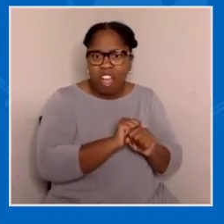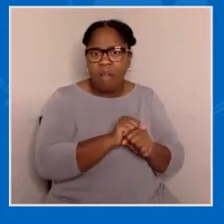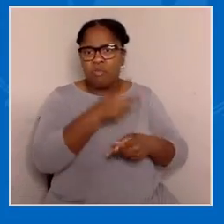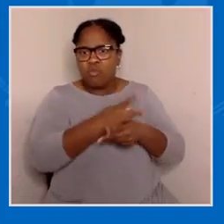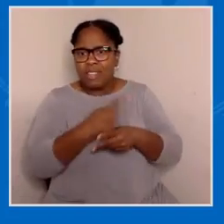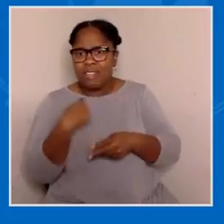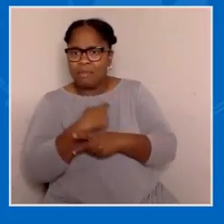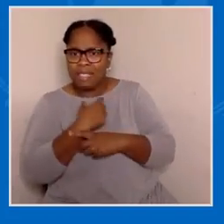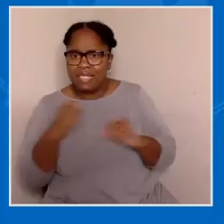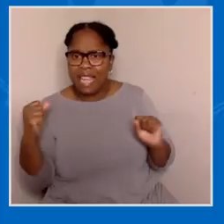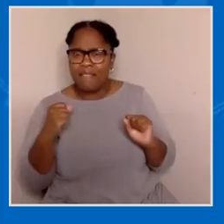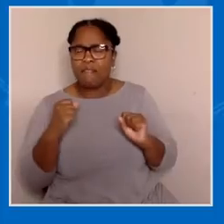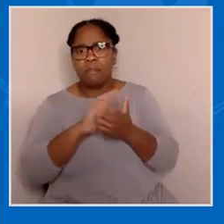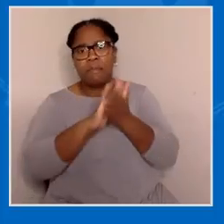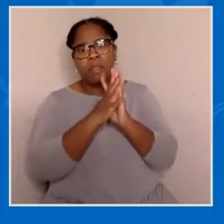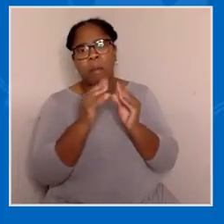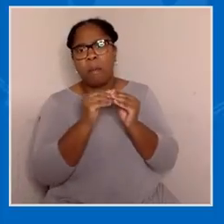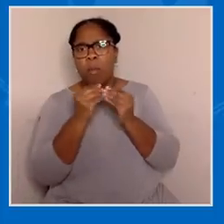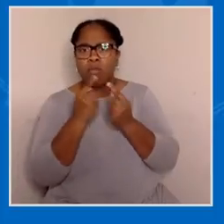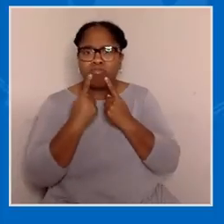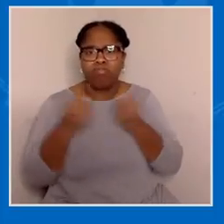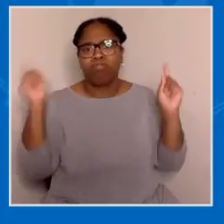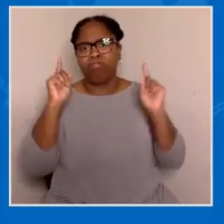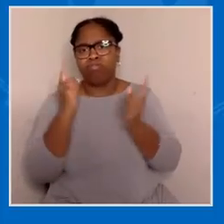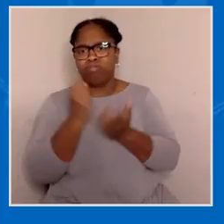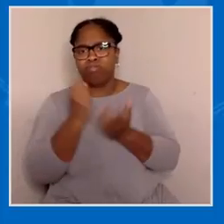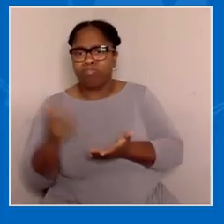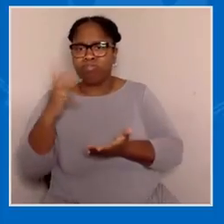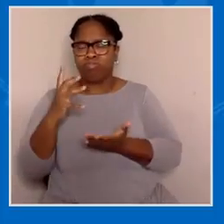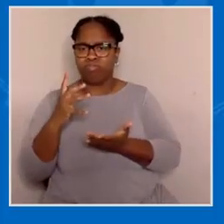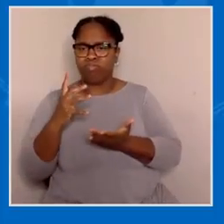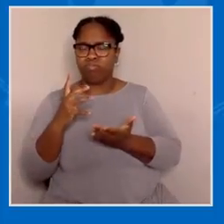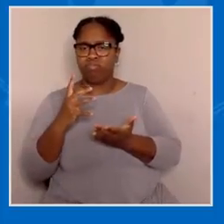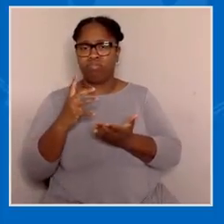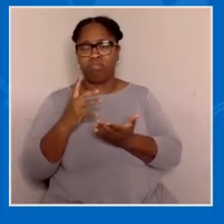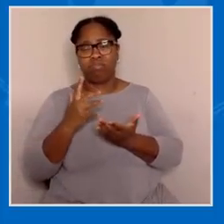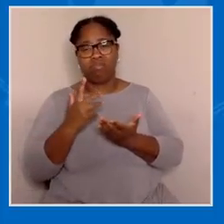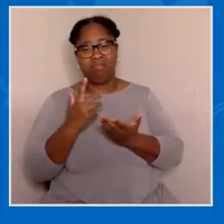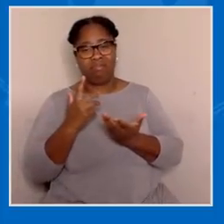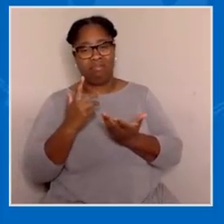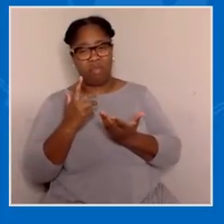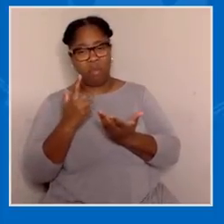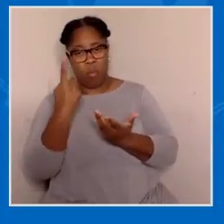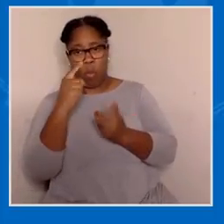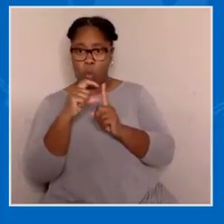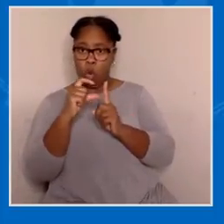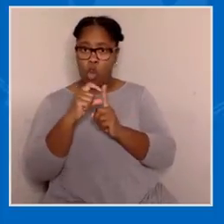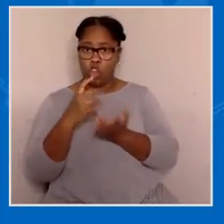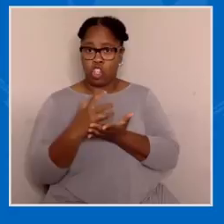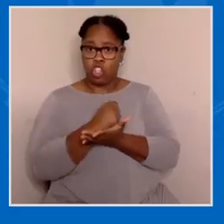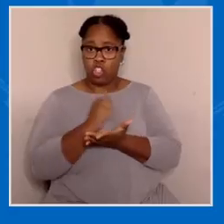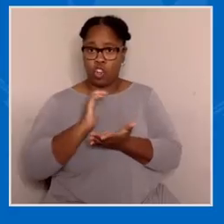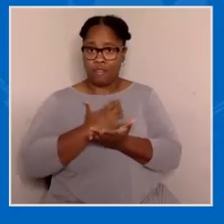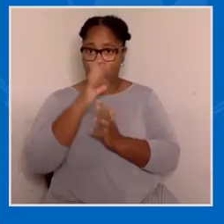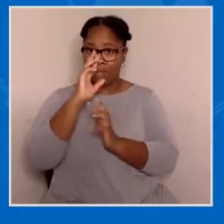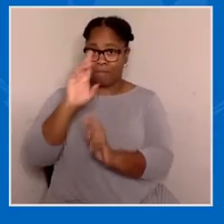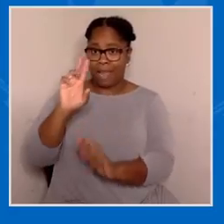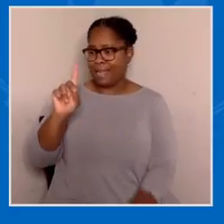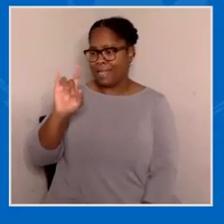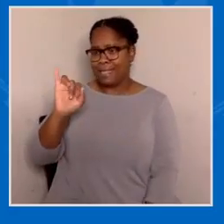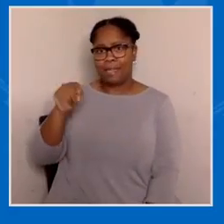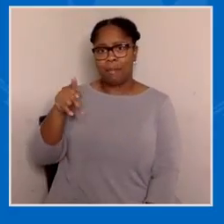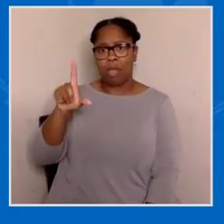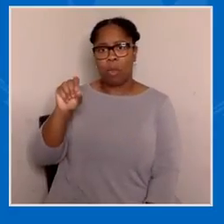make us more prosperous. I've seen them add luster to a word that deserves our respect. Diplomacy. If